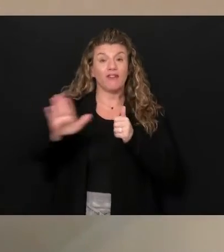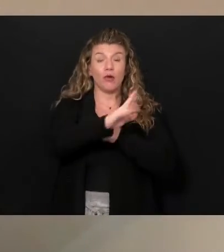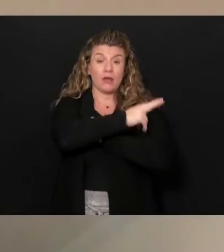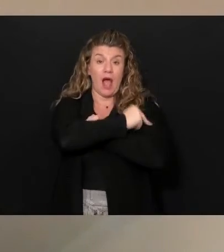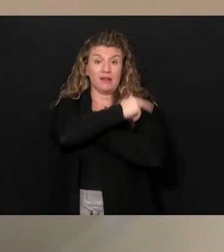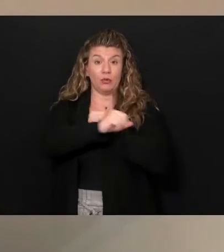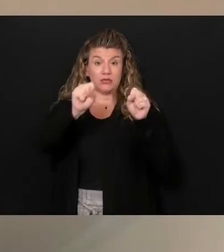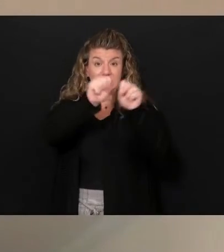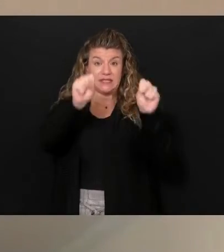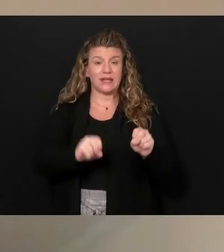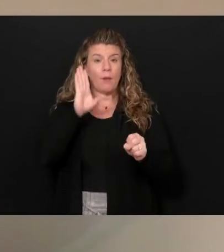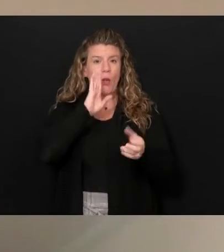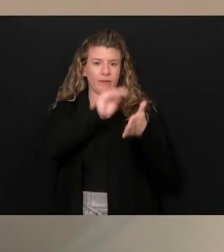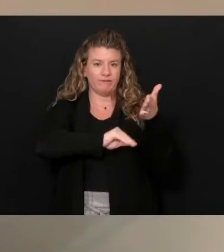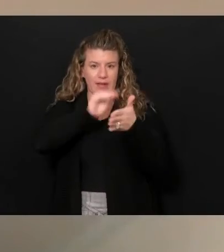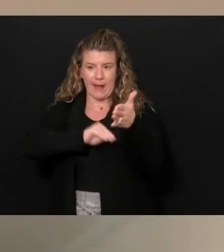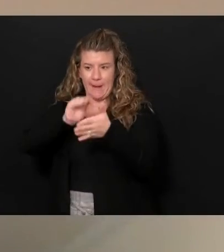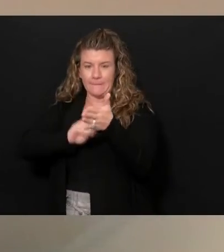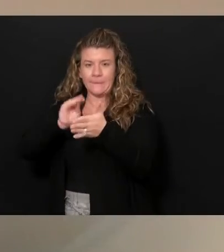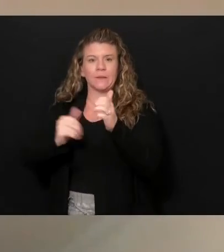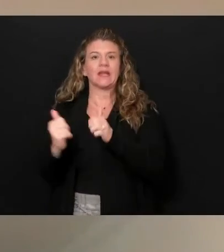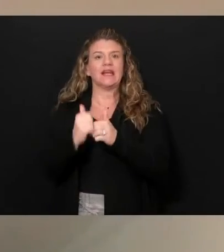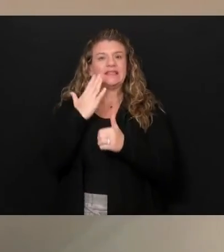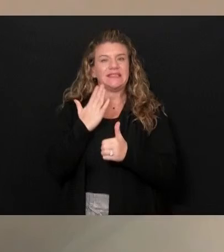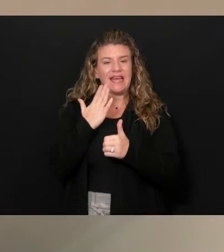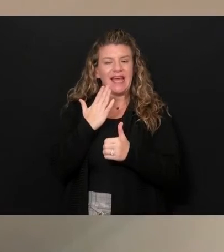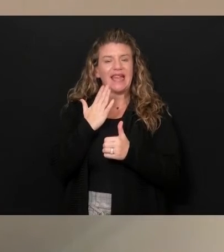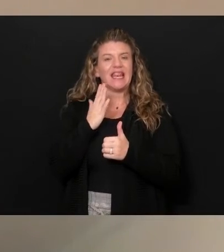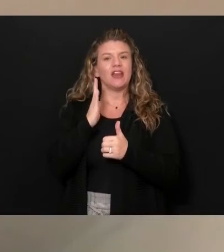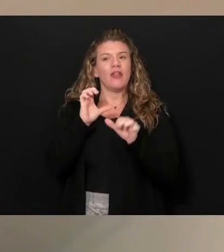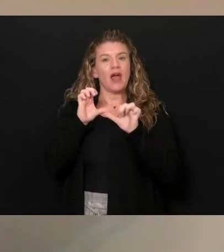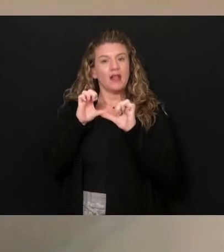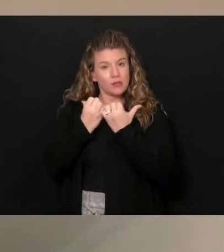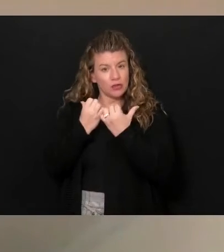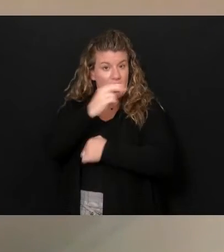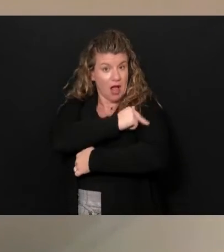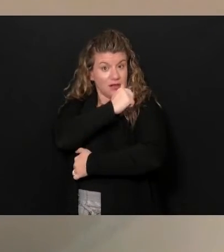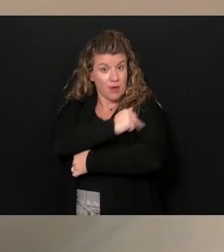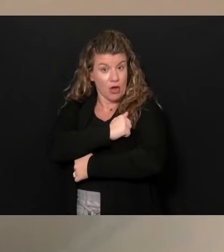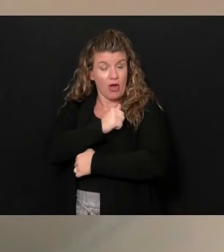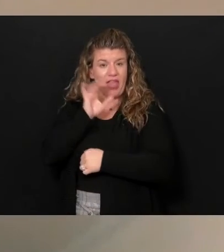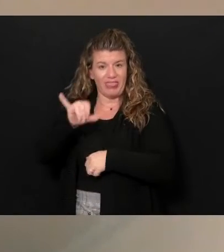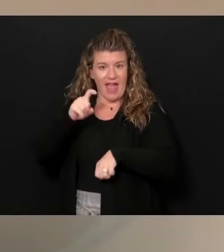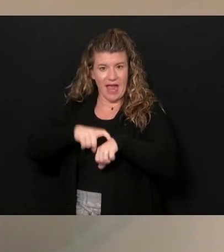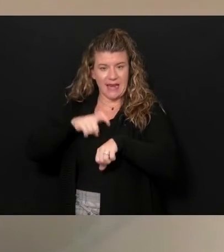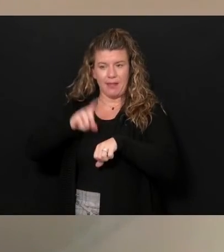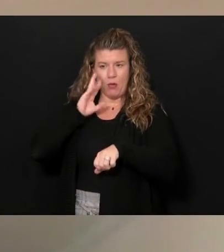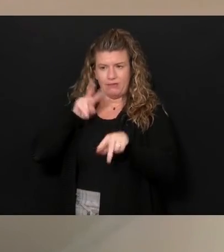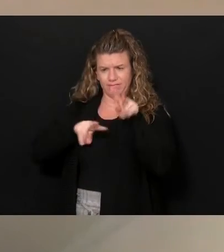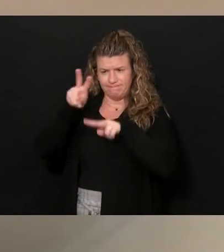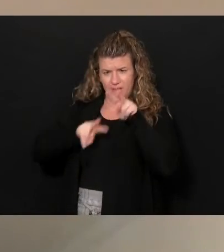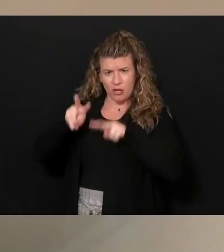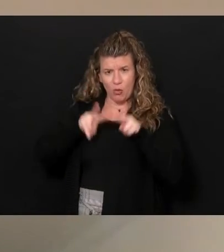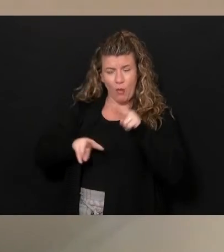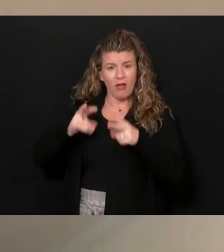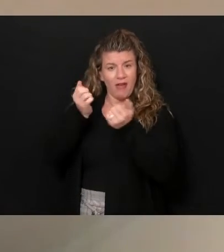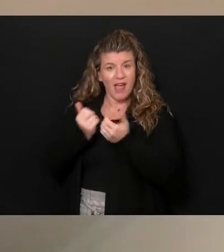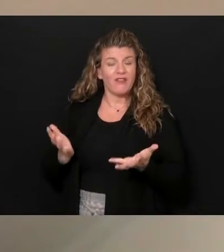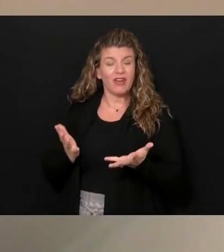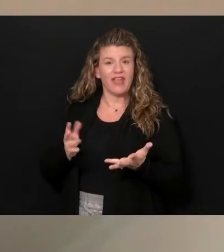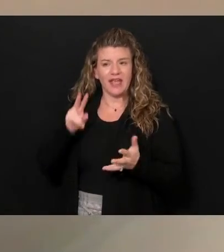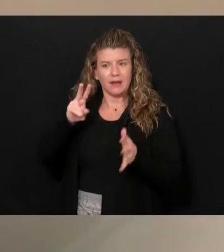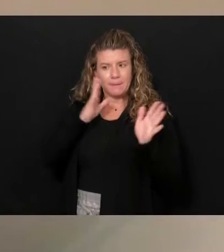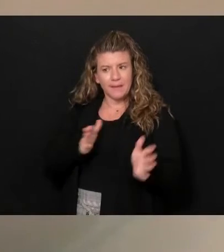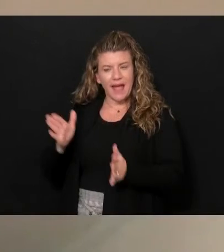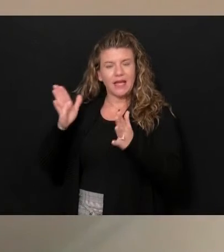current plans and how they will do that to the hospital association. We will then look at those plans